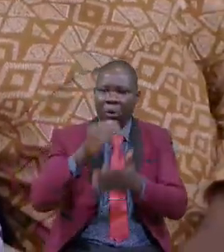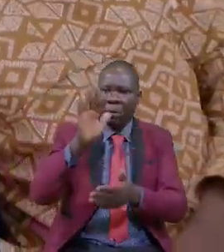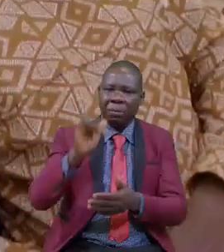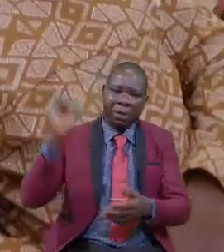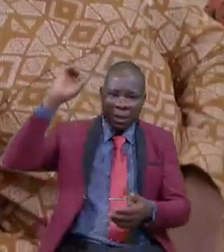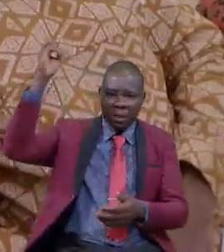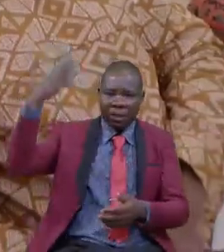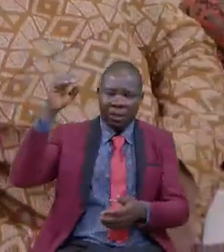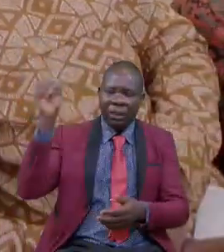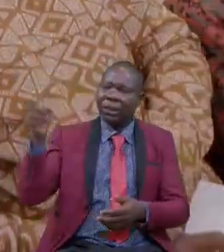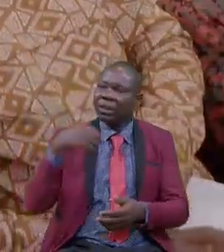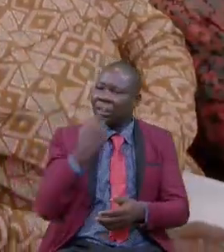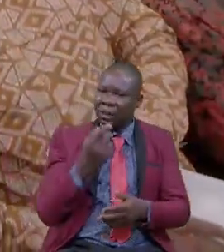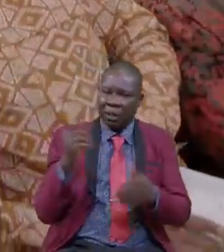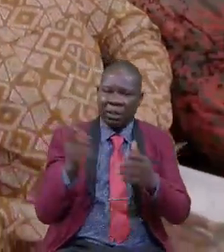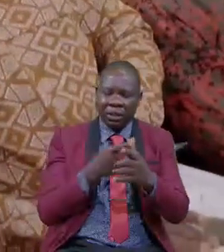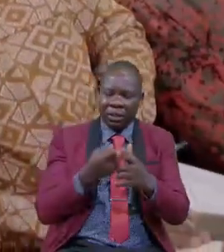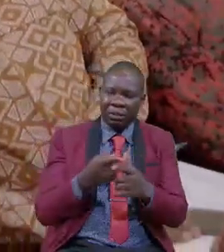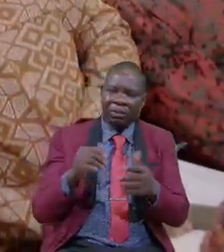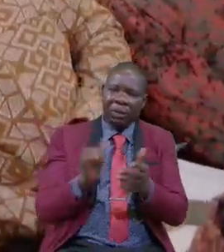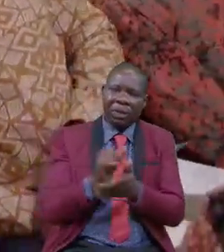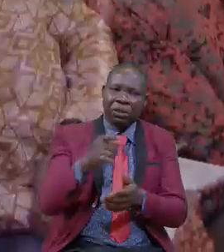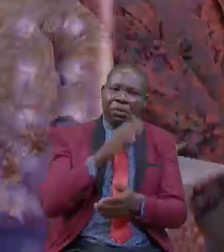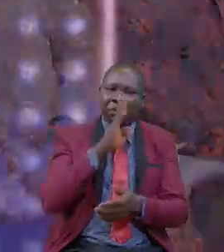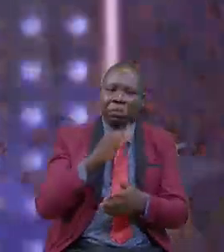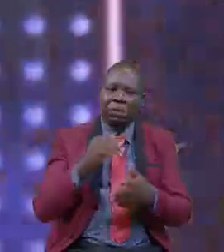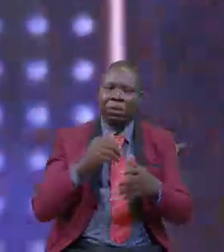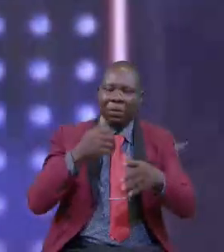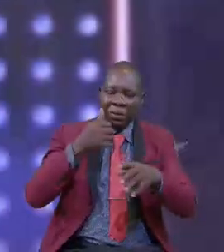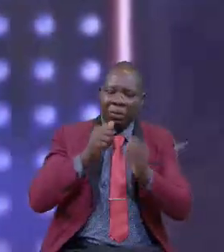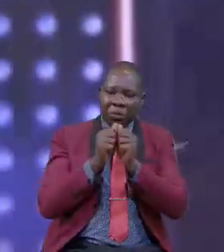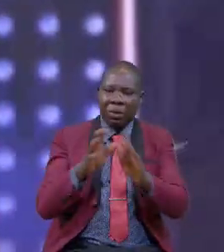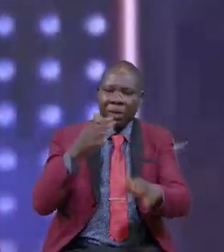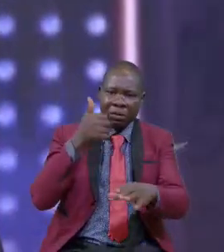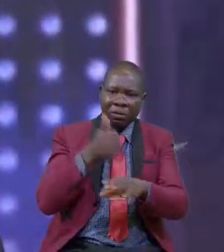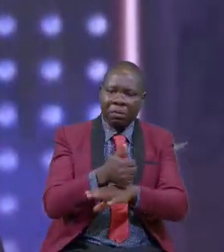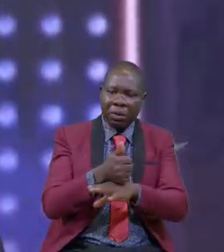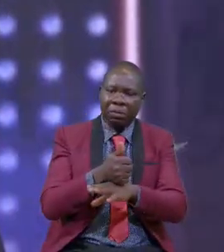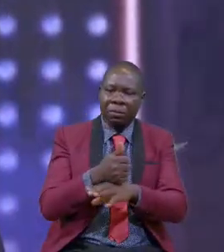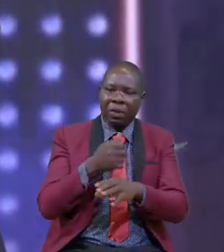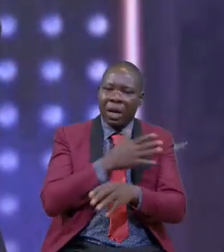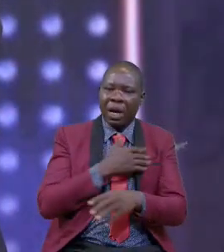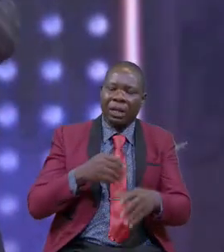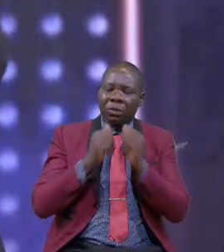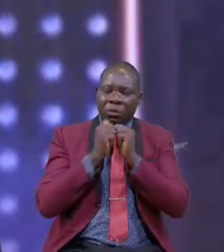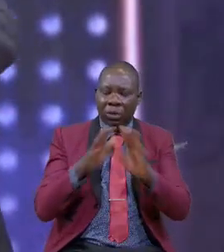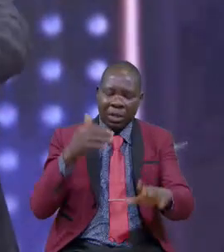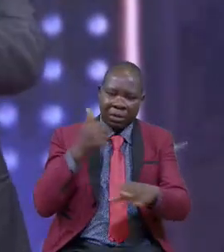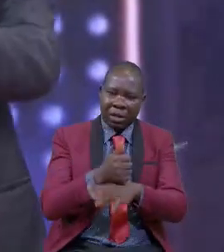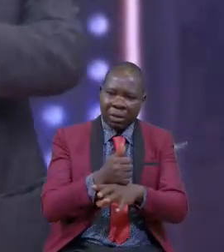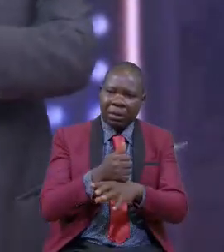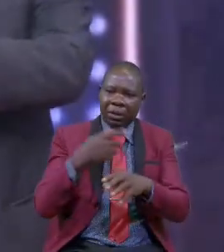blameless and harmless, the sons of God, without rebuke, in